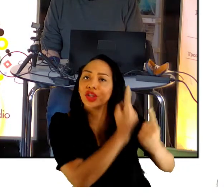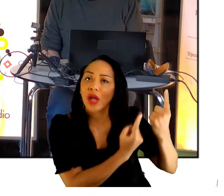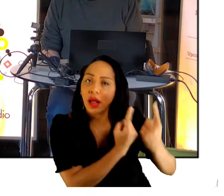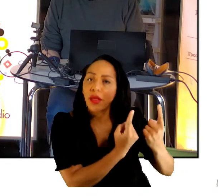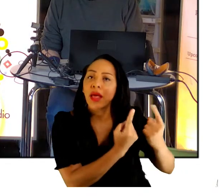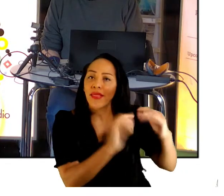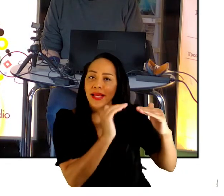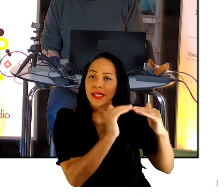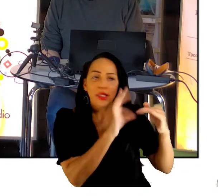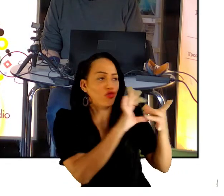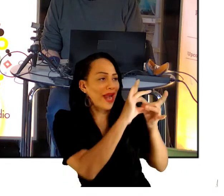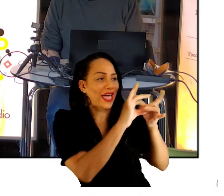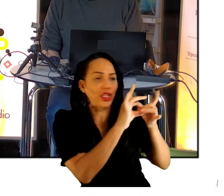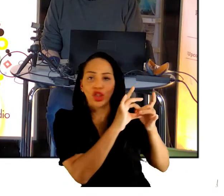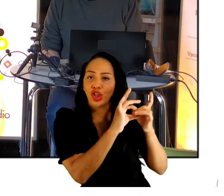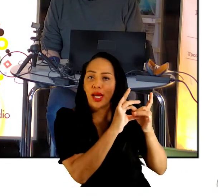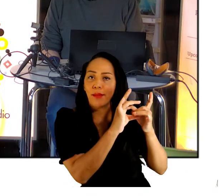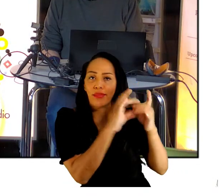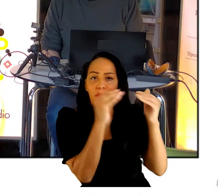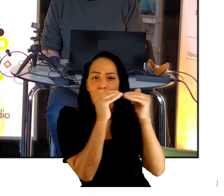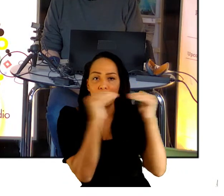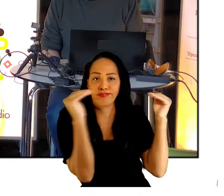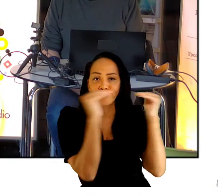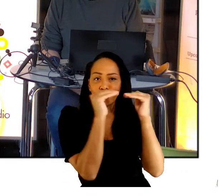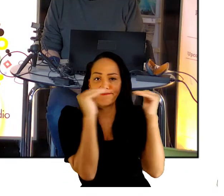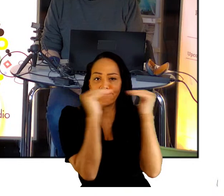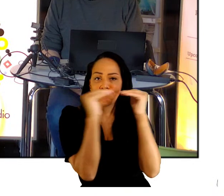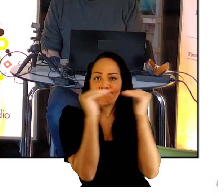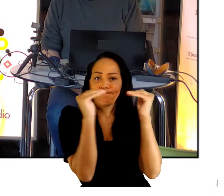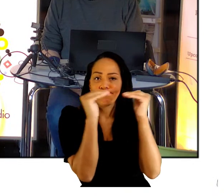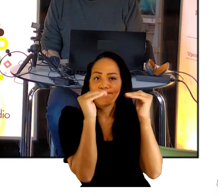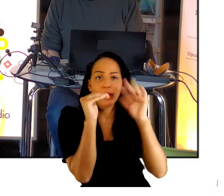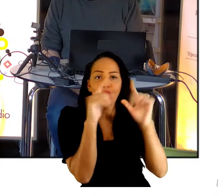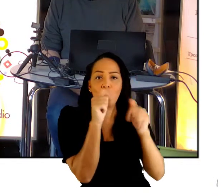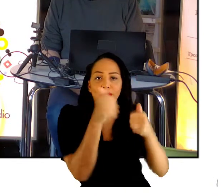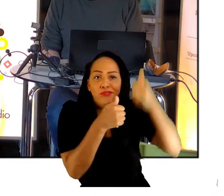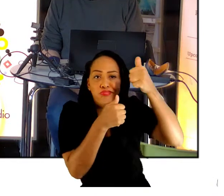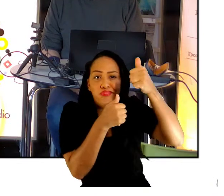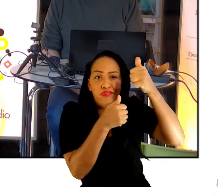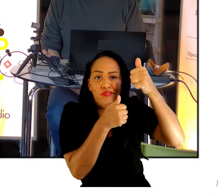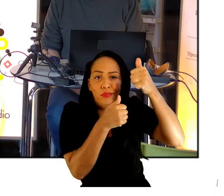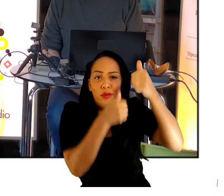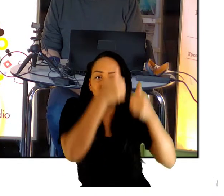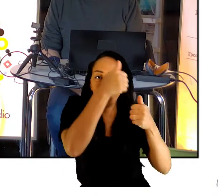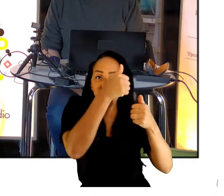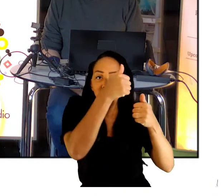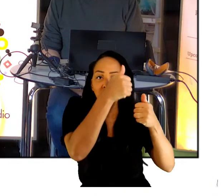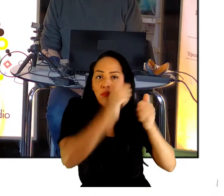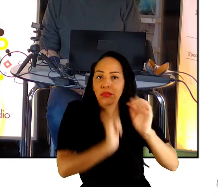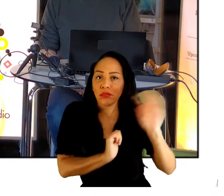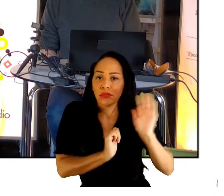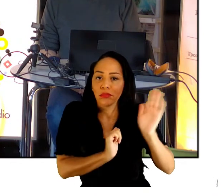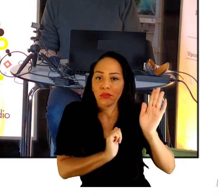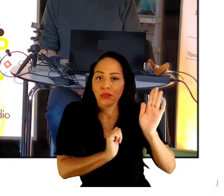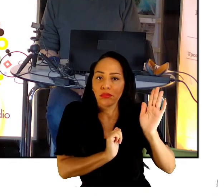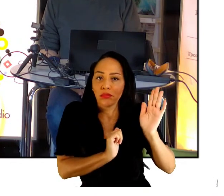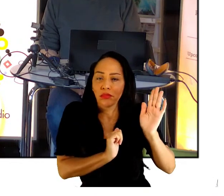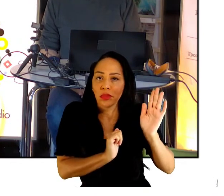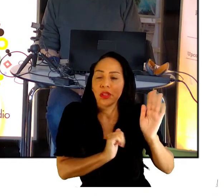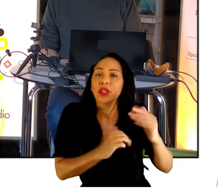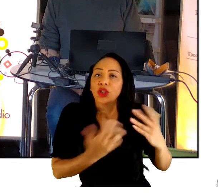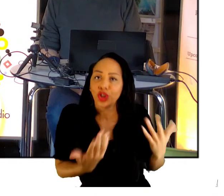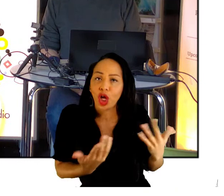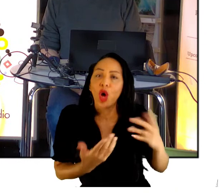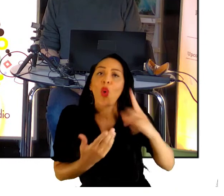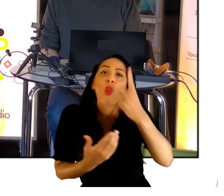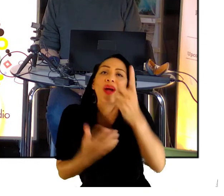and doesn't have a hierarchy to it. So we made one scene, for example, with projecting a heart onto my belly, saying I